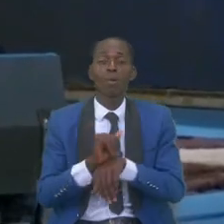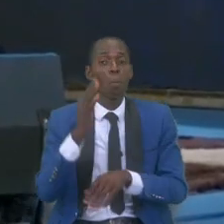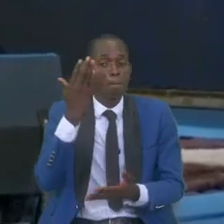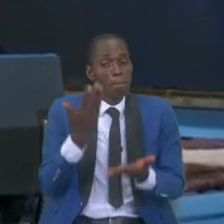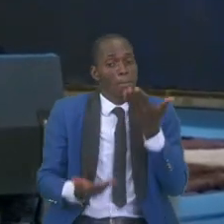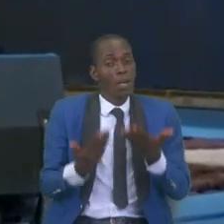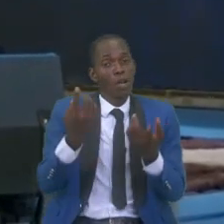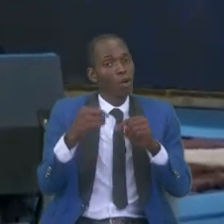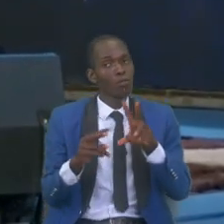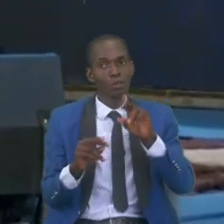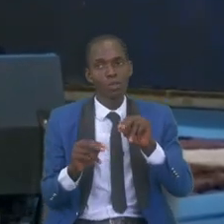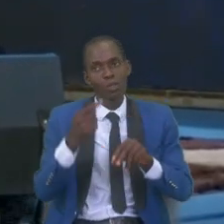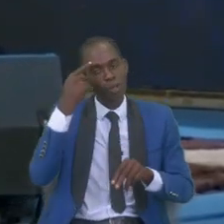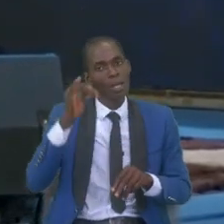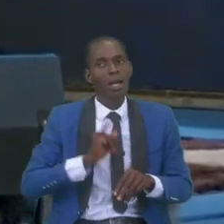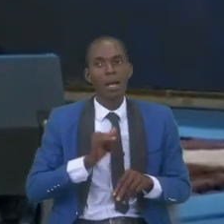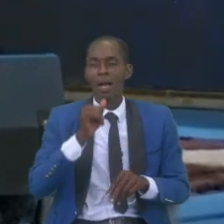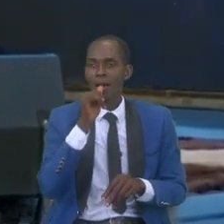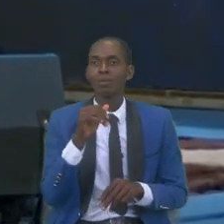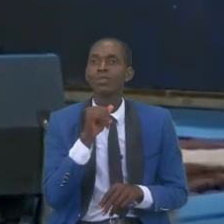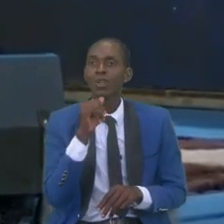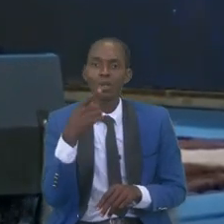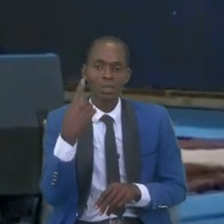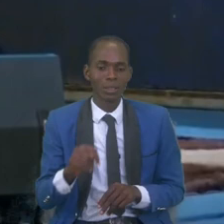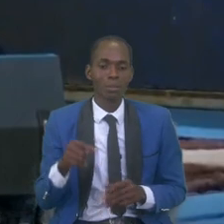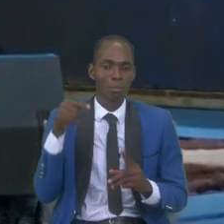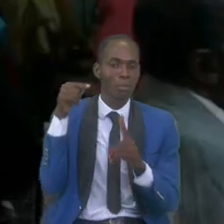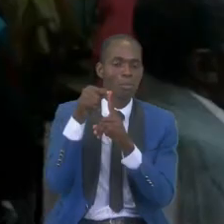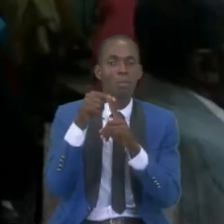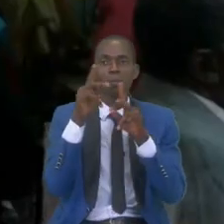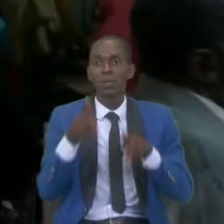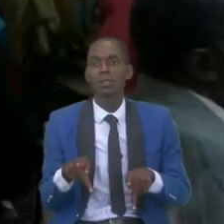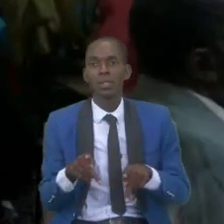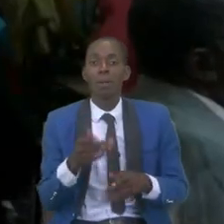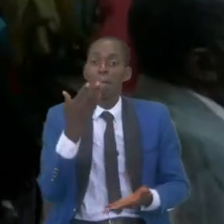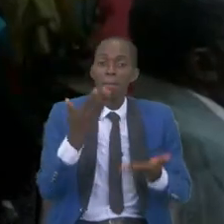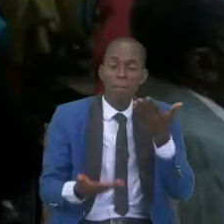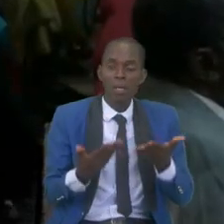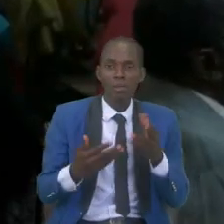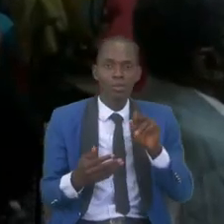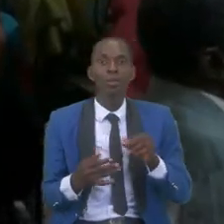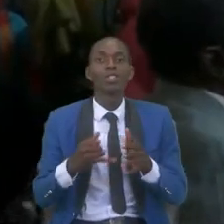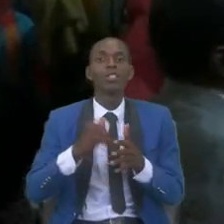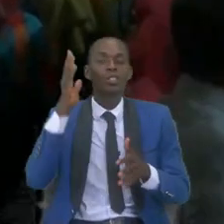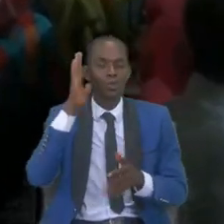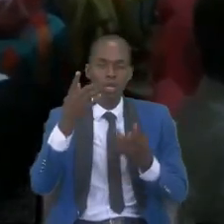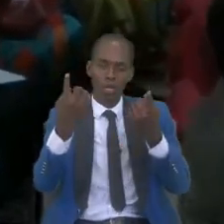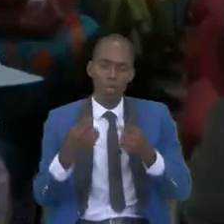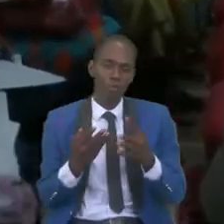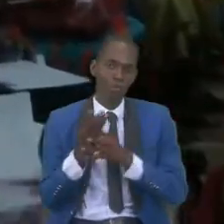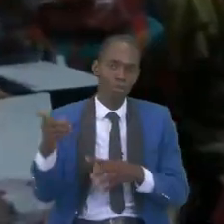wasn't the official preacher. Don't say may, it will come. Through you, it will